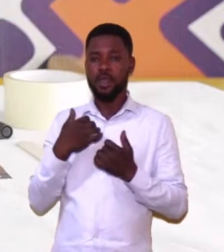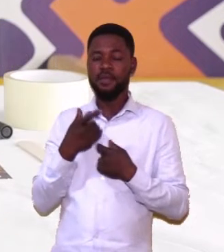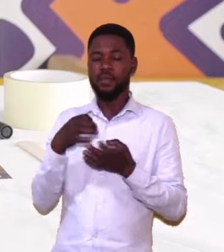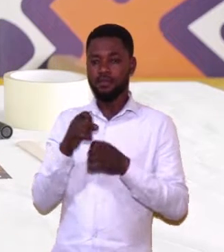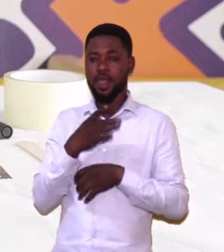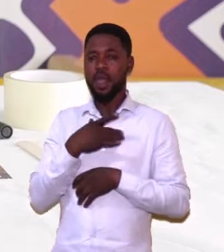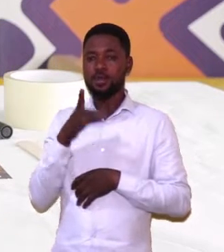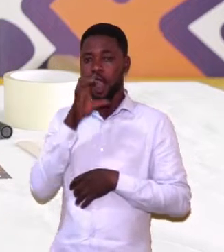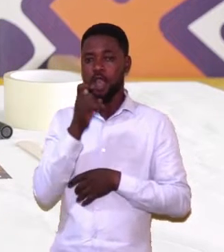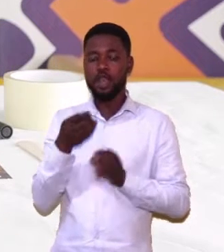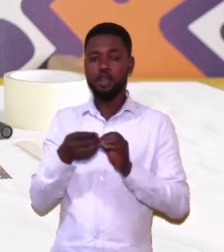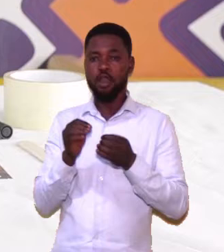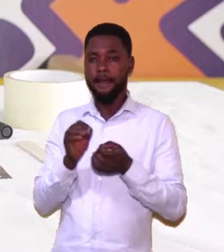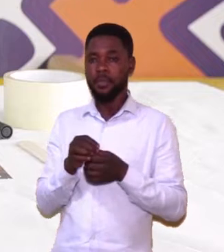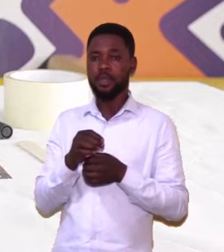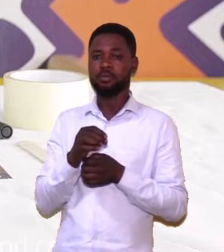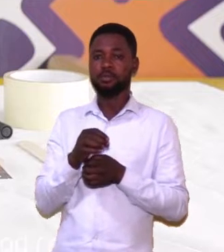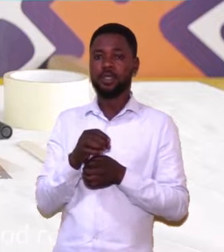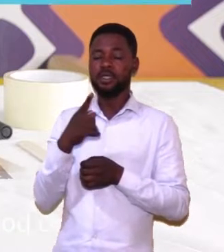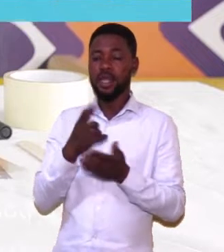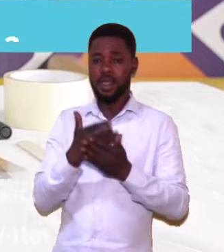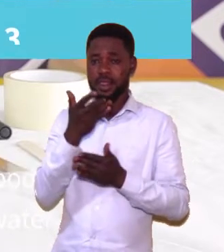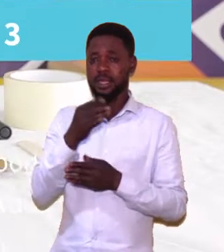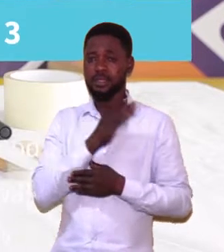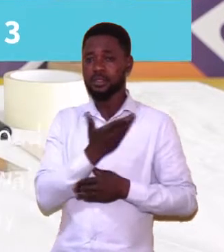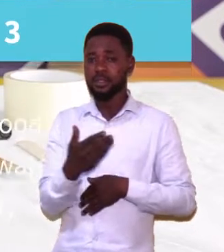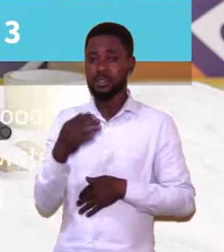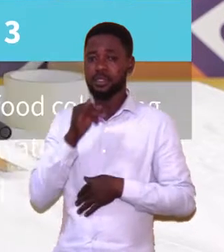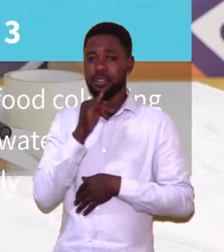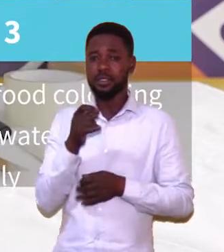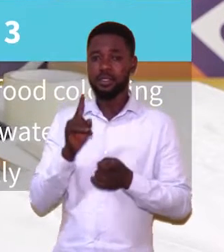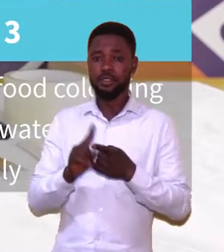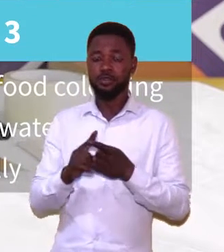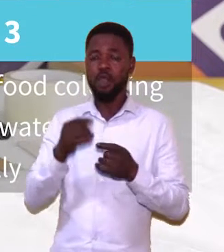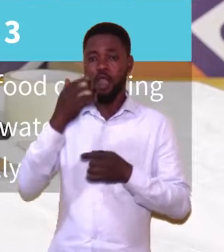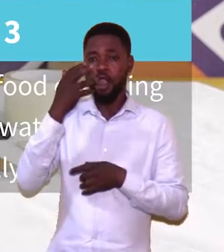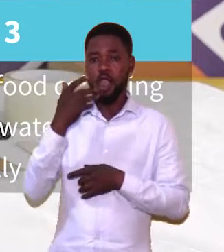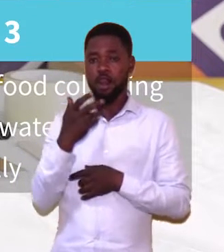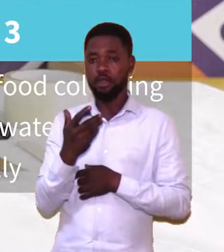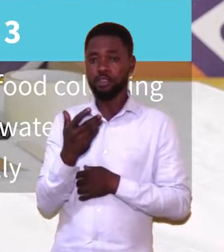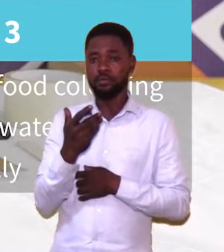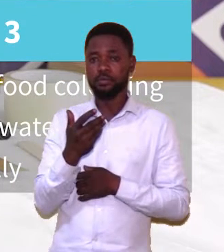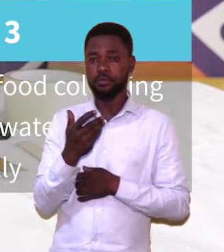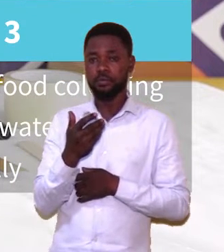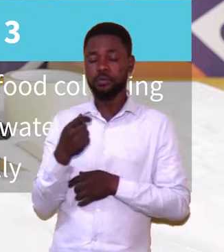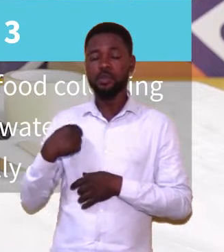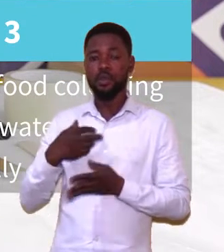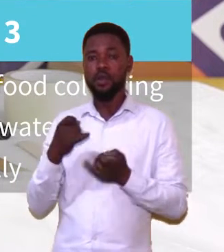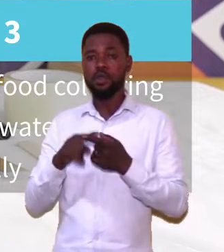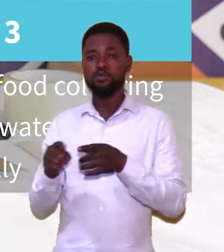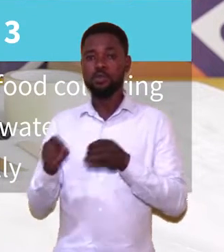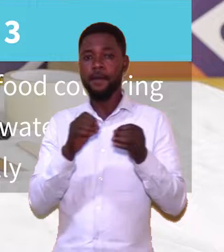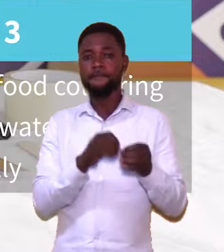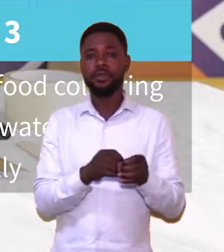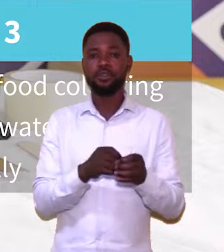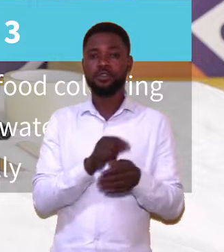numbers, and our odd numbers 1, 3, and 5. The next thing we want to do is to put in our food coloring. So we're going to